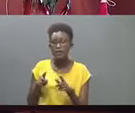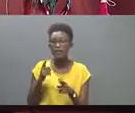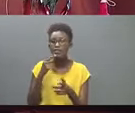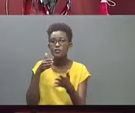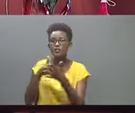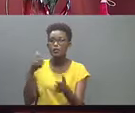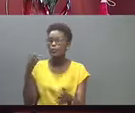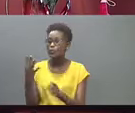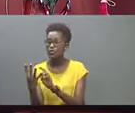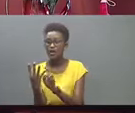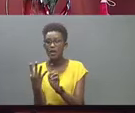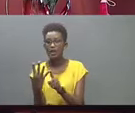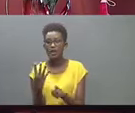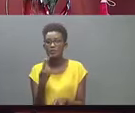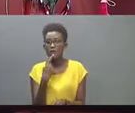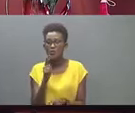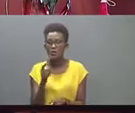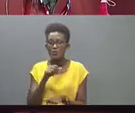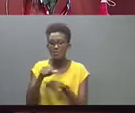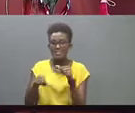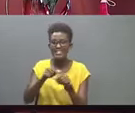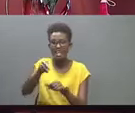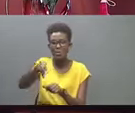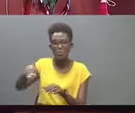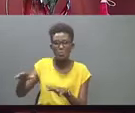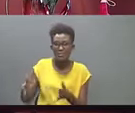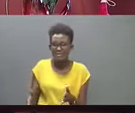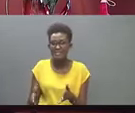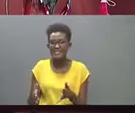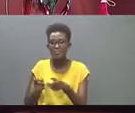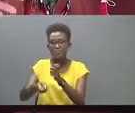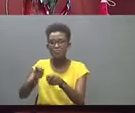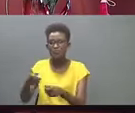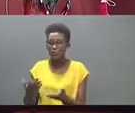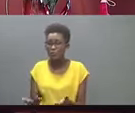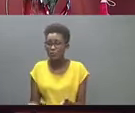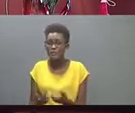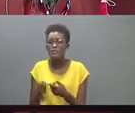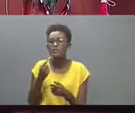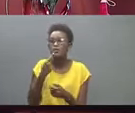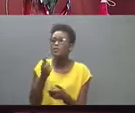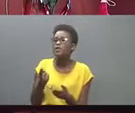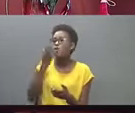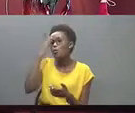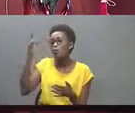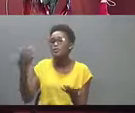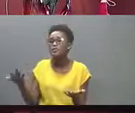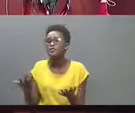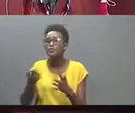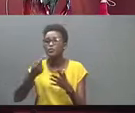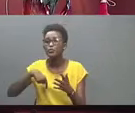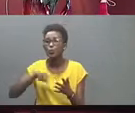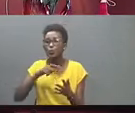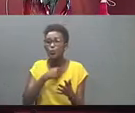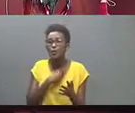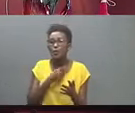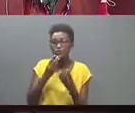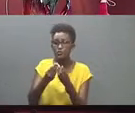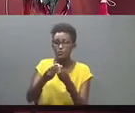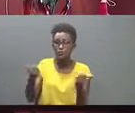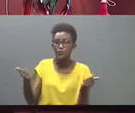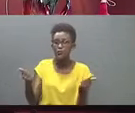the fourth needs. Ariko narebye ibyo byibazo. Why can't we do the we solve the